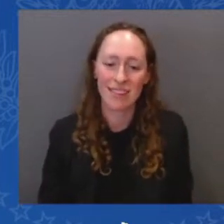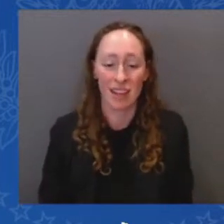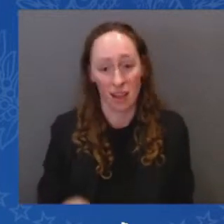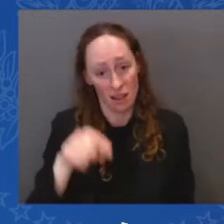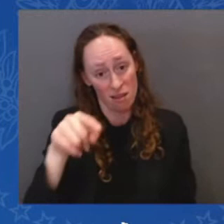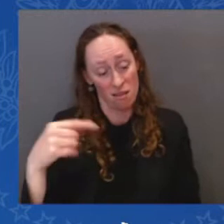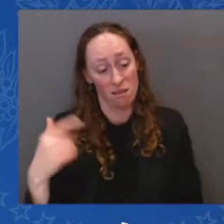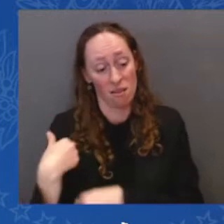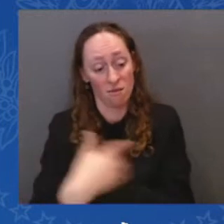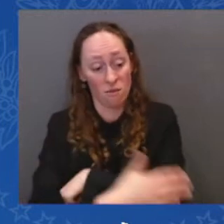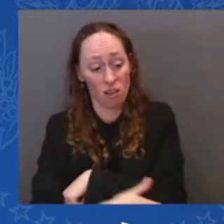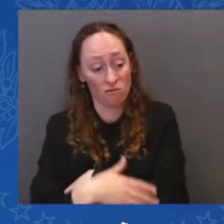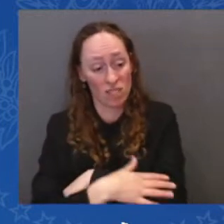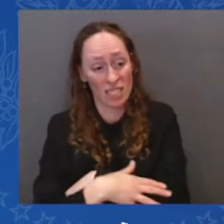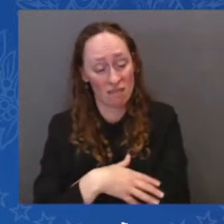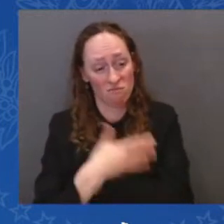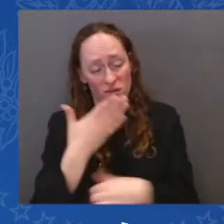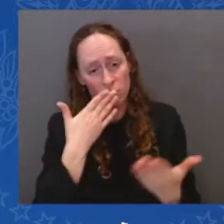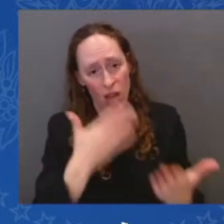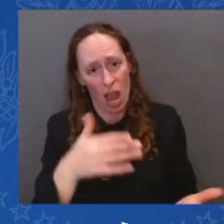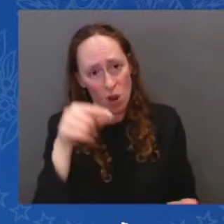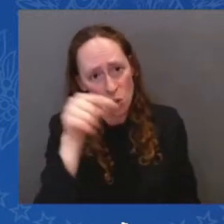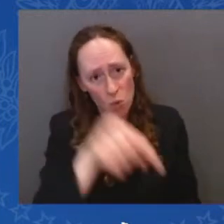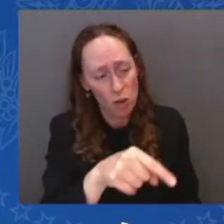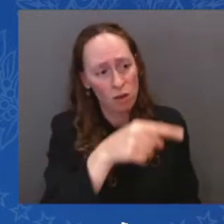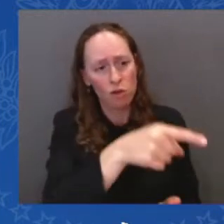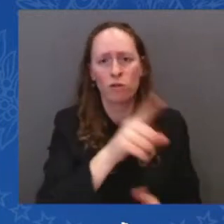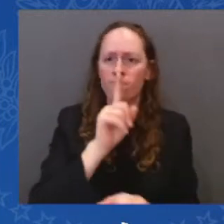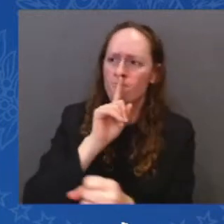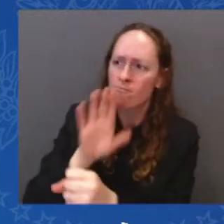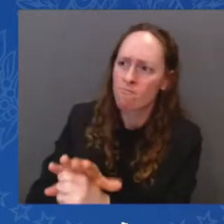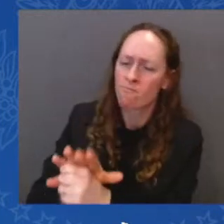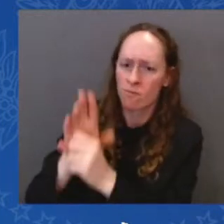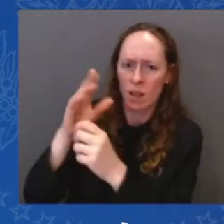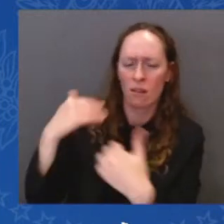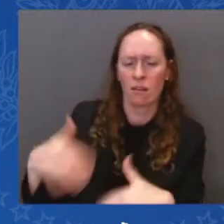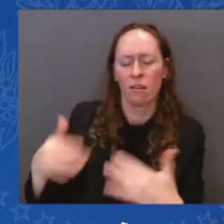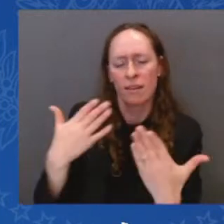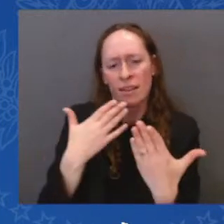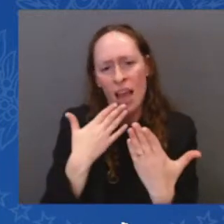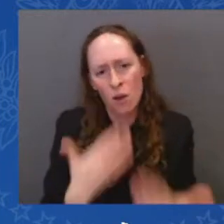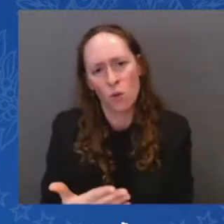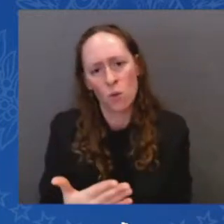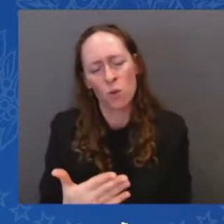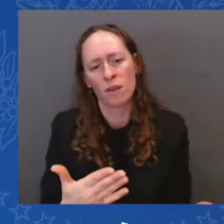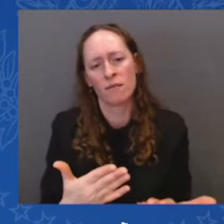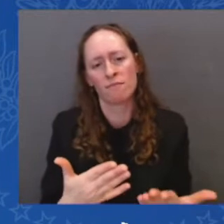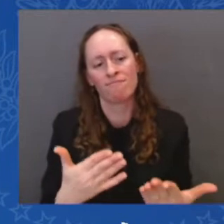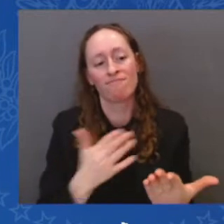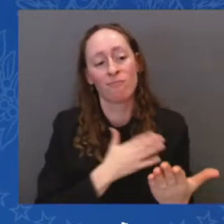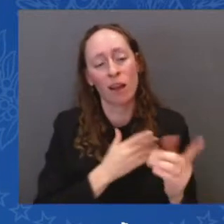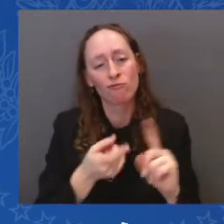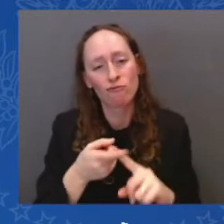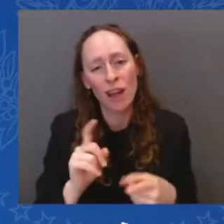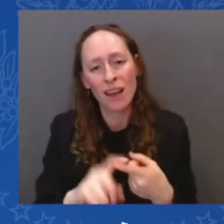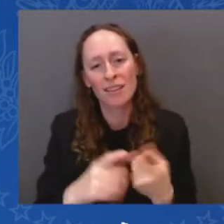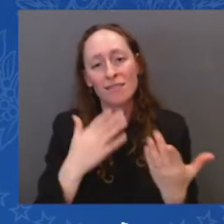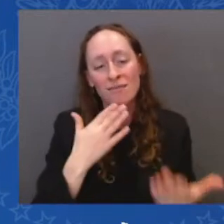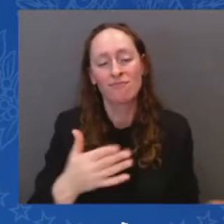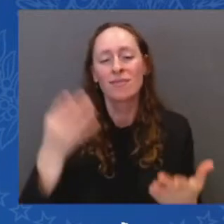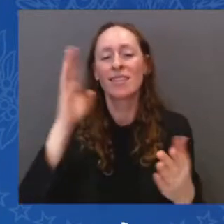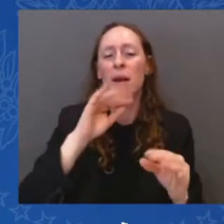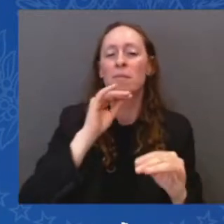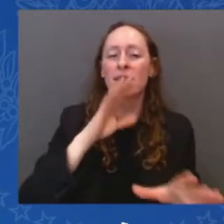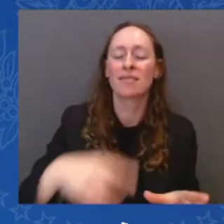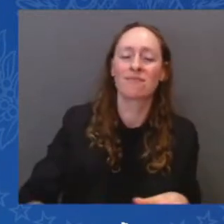Thank you. Thank you, my friend. Thank you for being my friend. May God bless you all, and may God